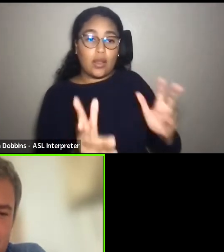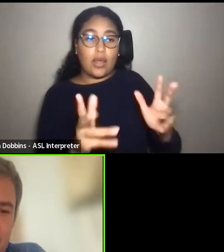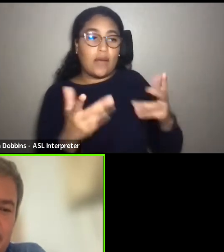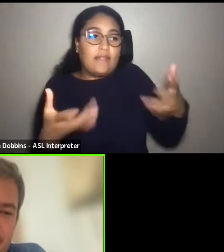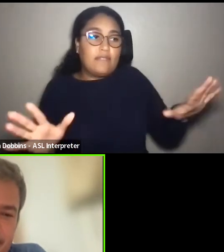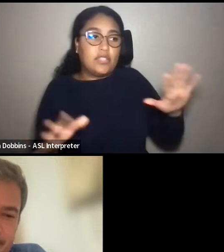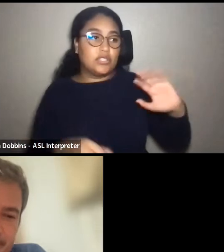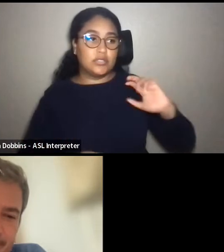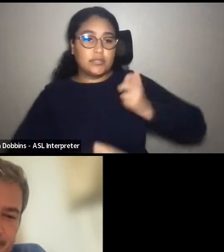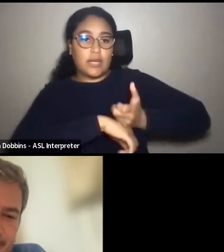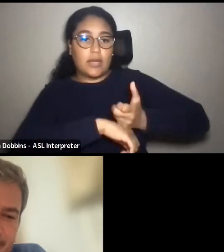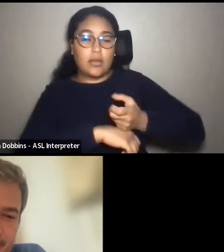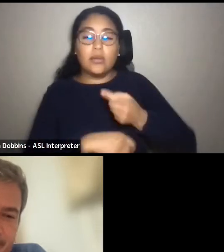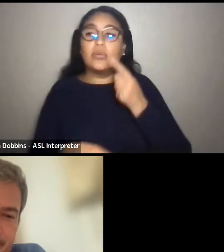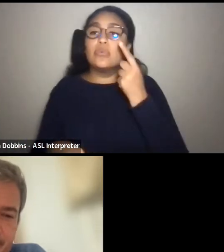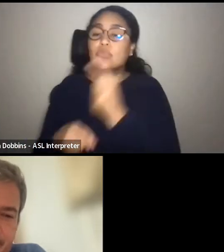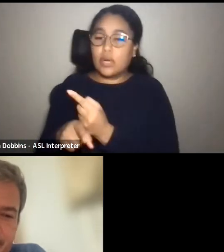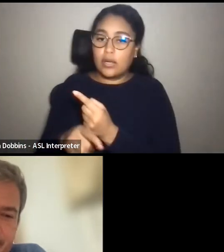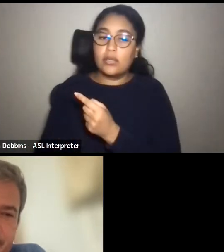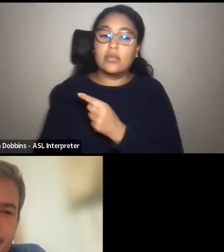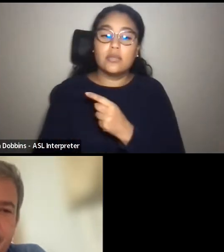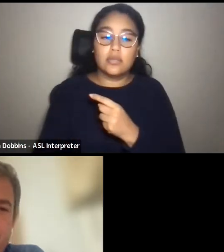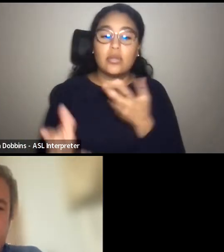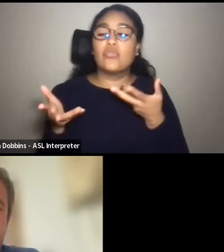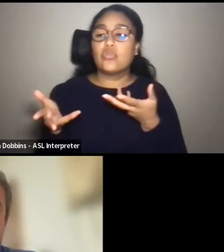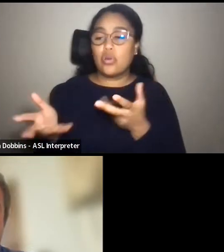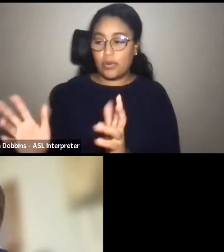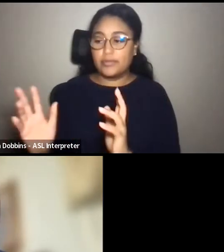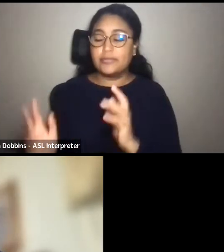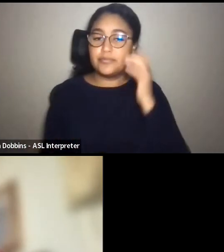existing. Right. Okay, go ahead.